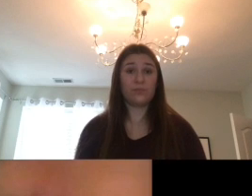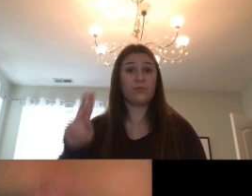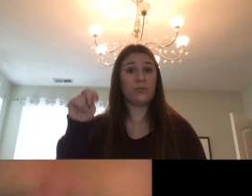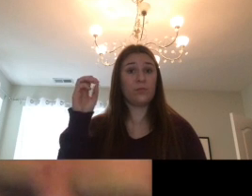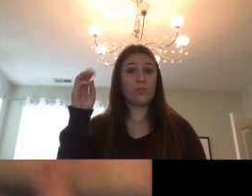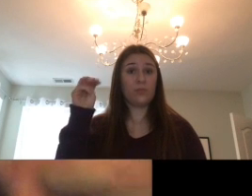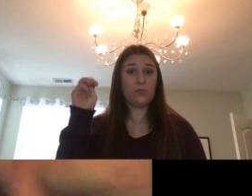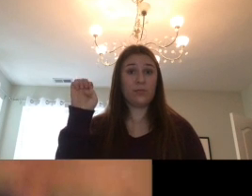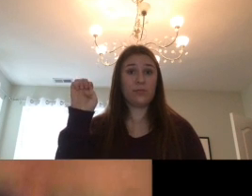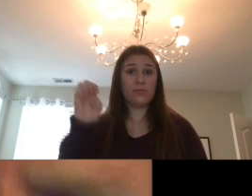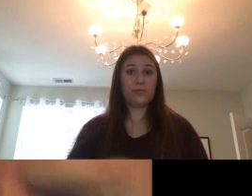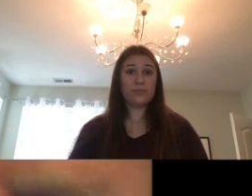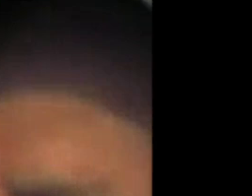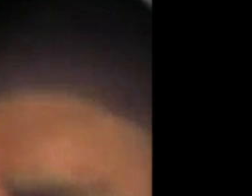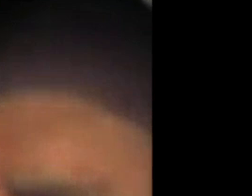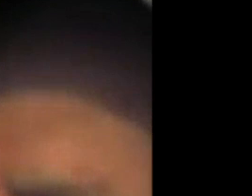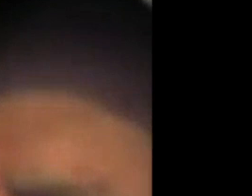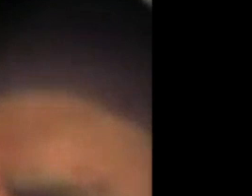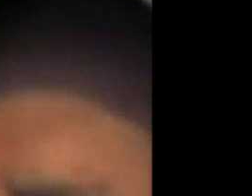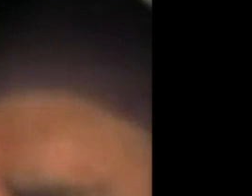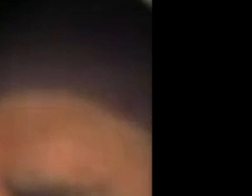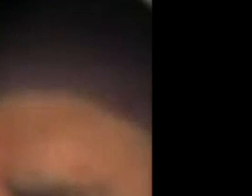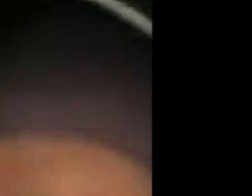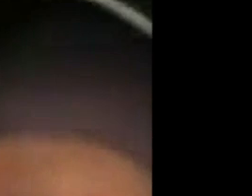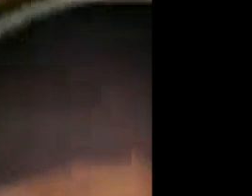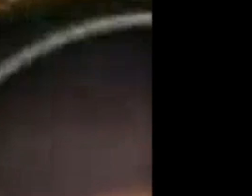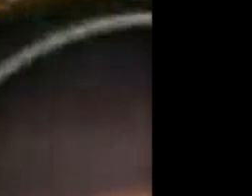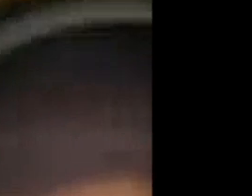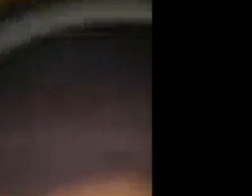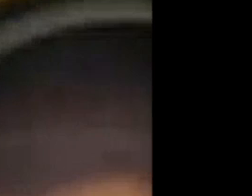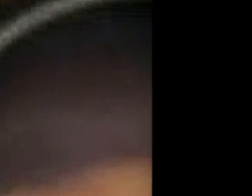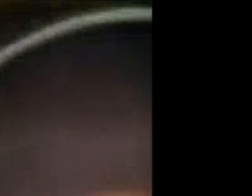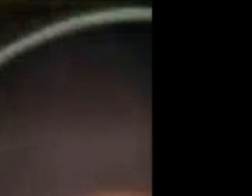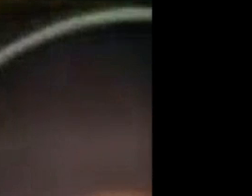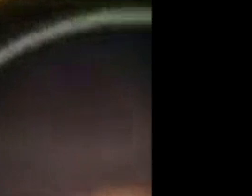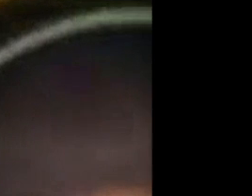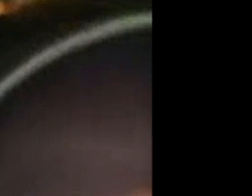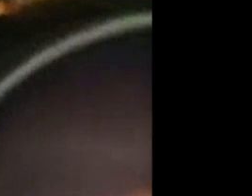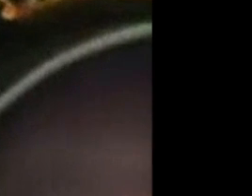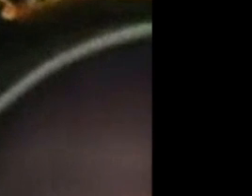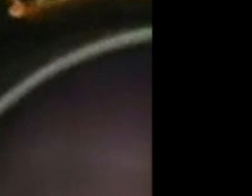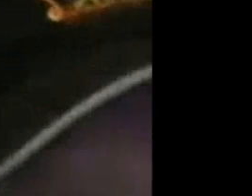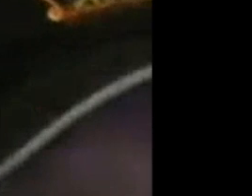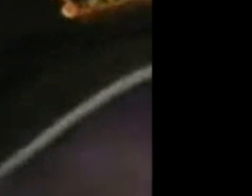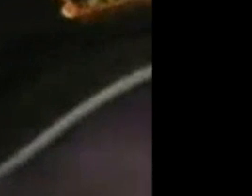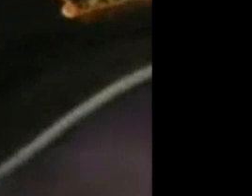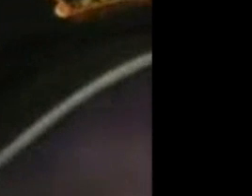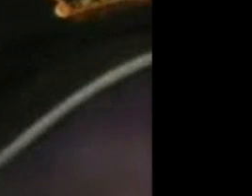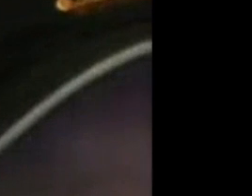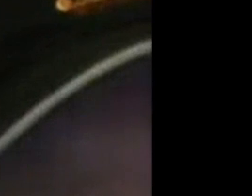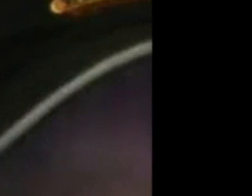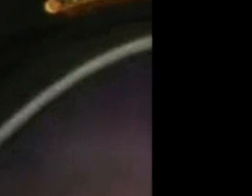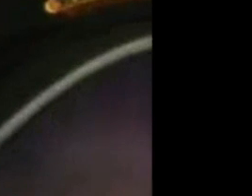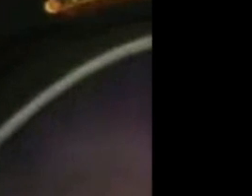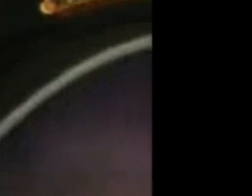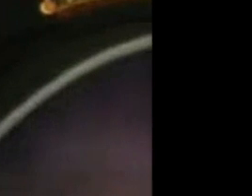We think, why use dogs? We could go by plane or we could take the train or something like that. Well, no. You're